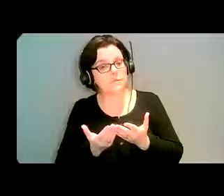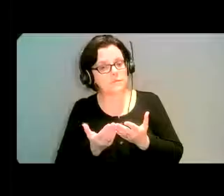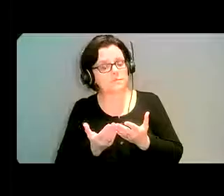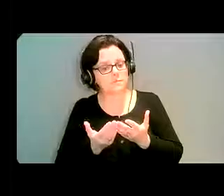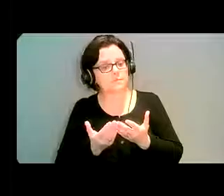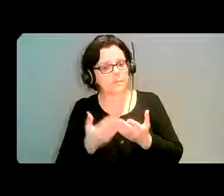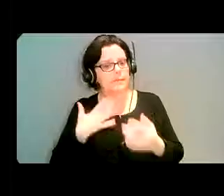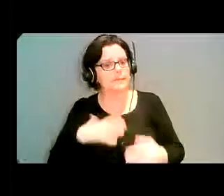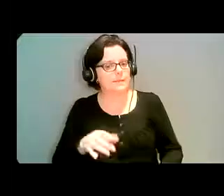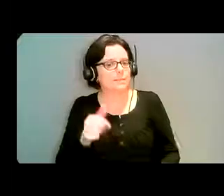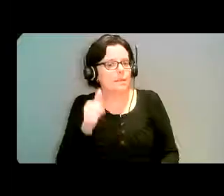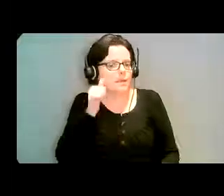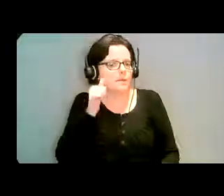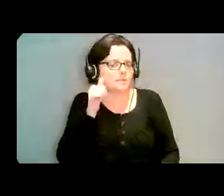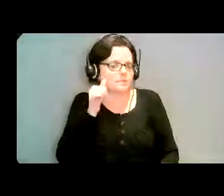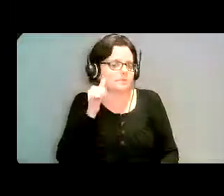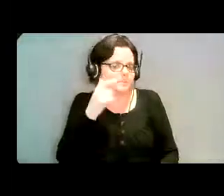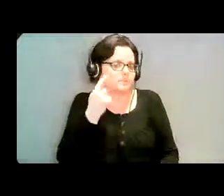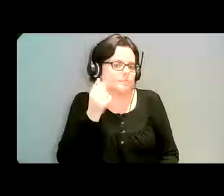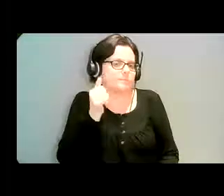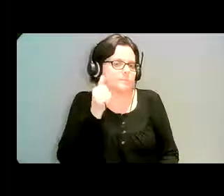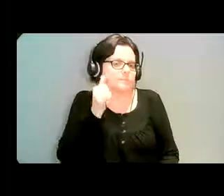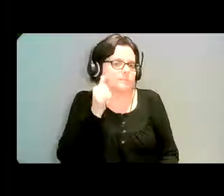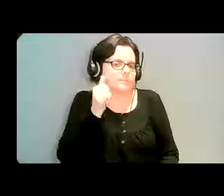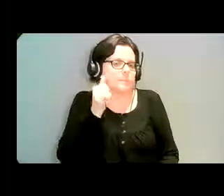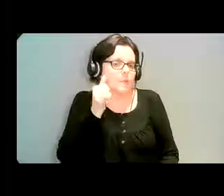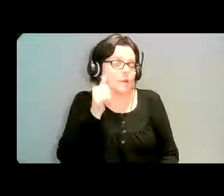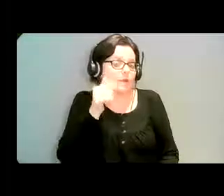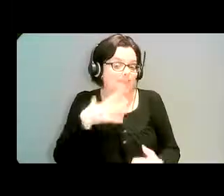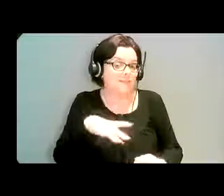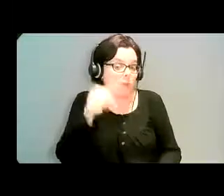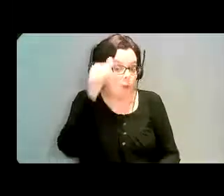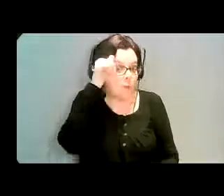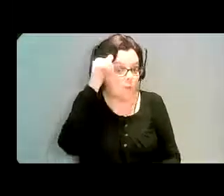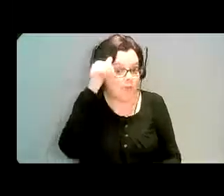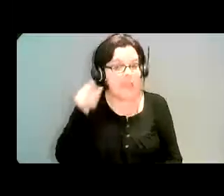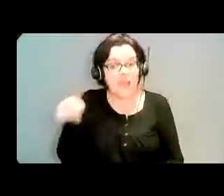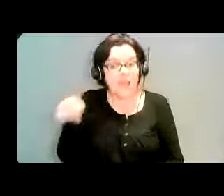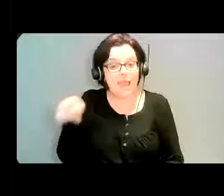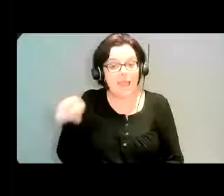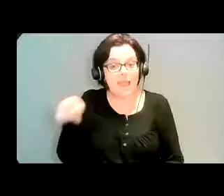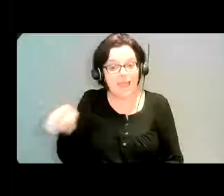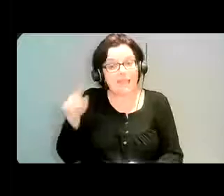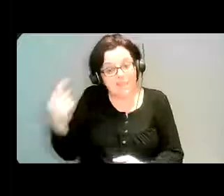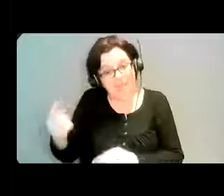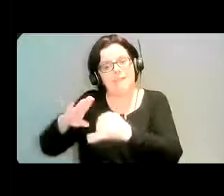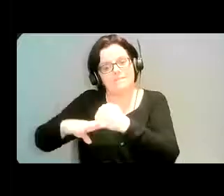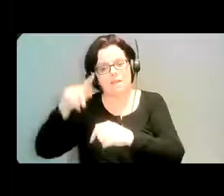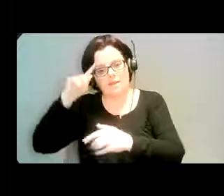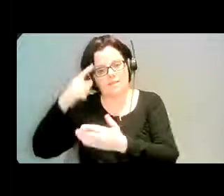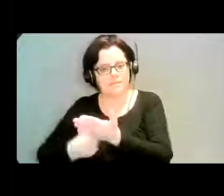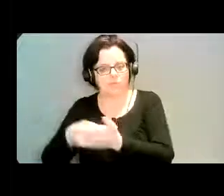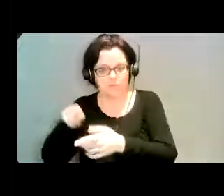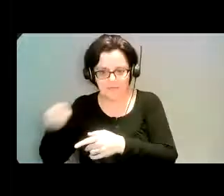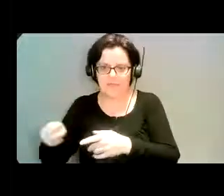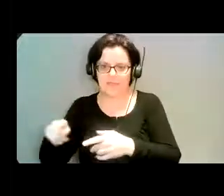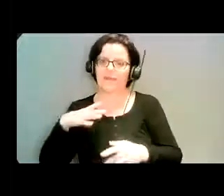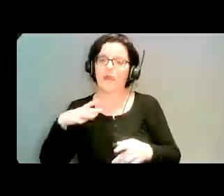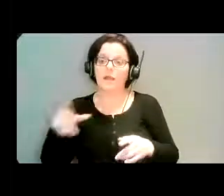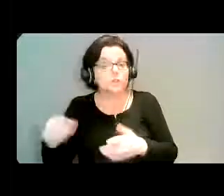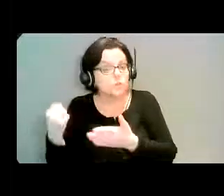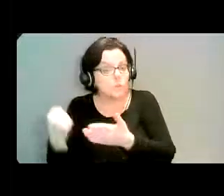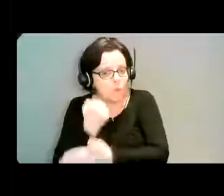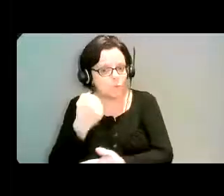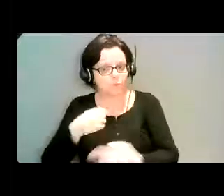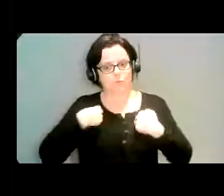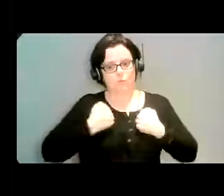law, social worker decides what your needs are. Although they should take your view into account, they